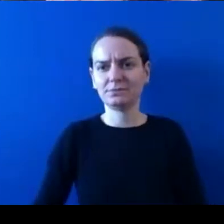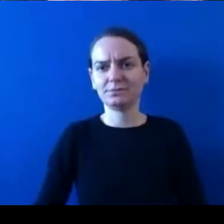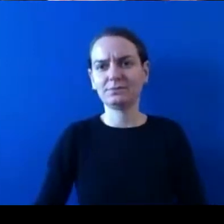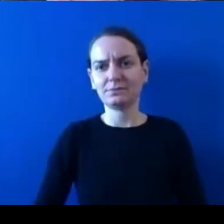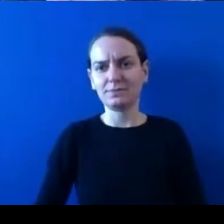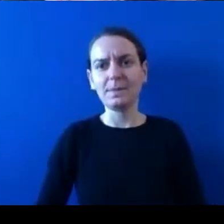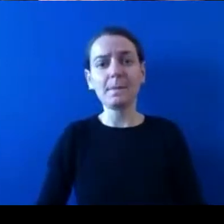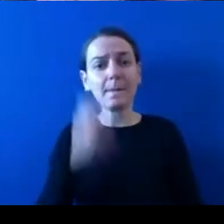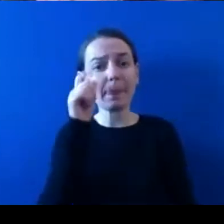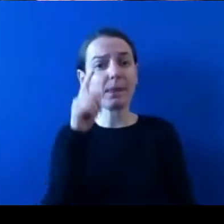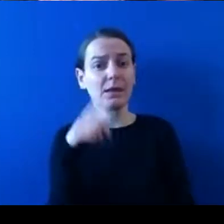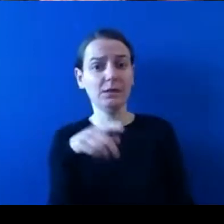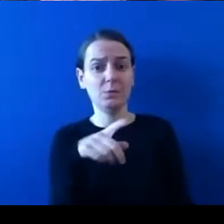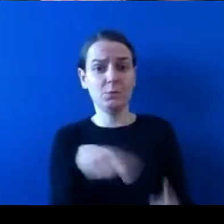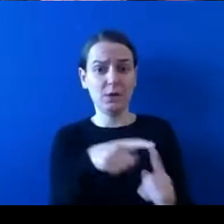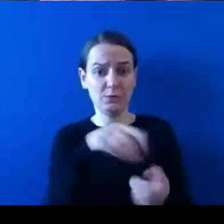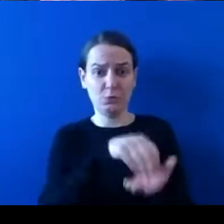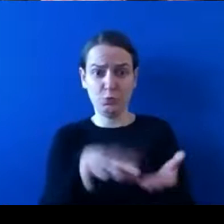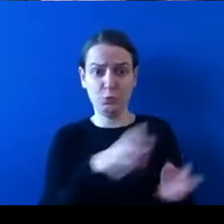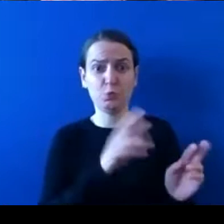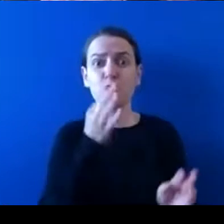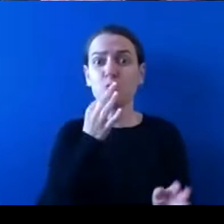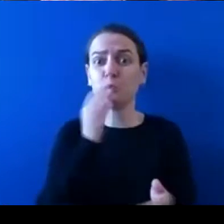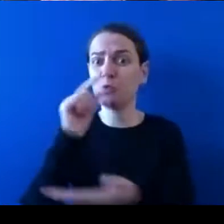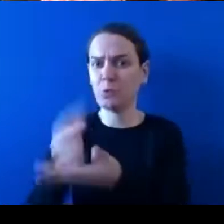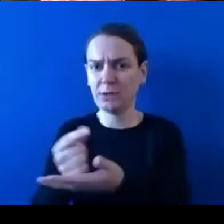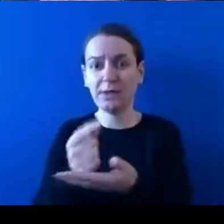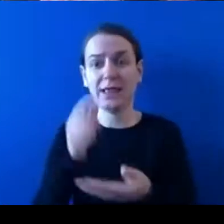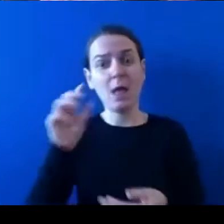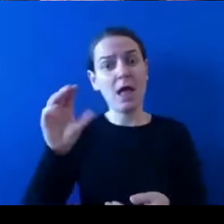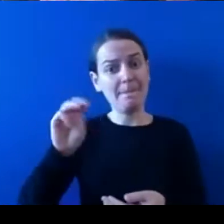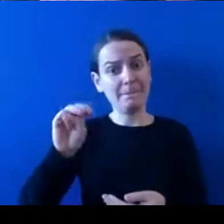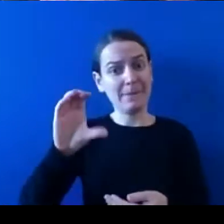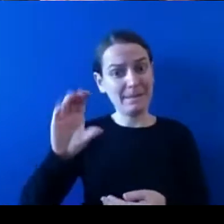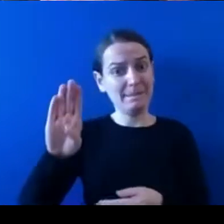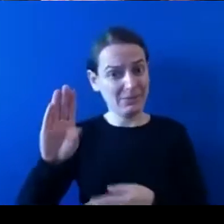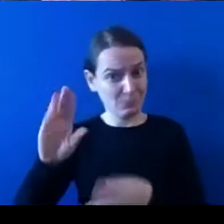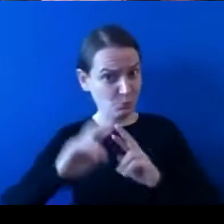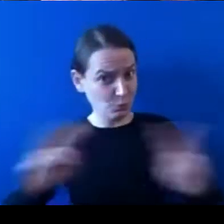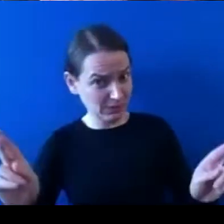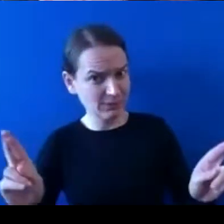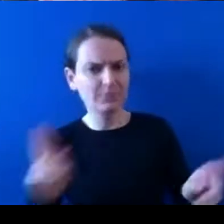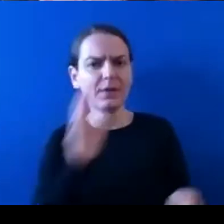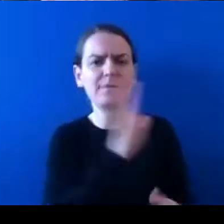If you're considering a guide dog, you need to have orientation and mobility skills.